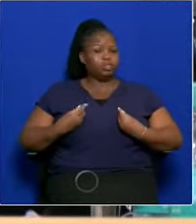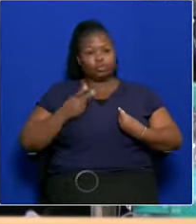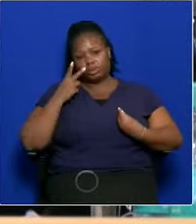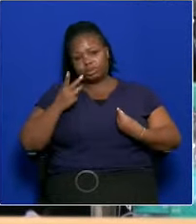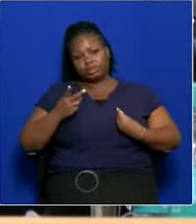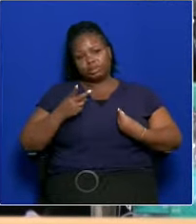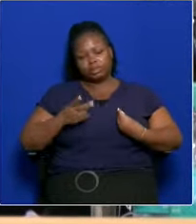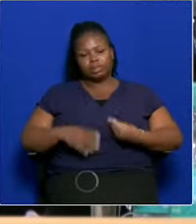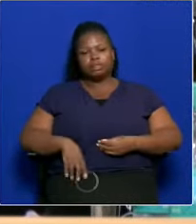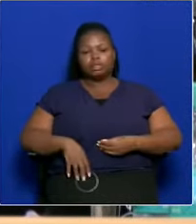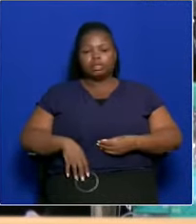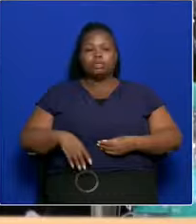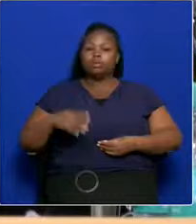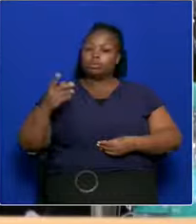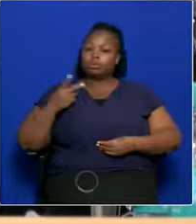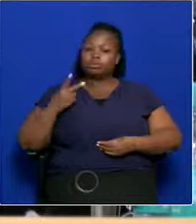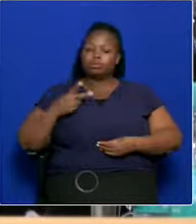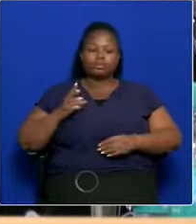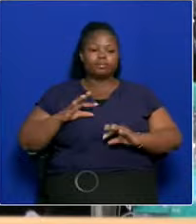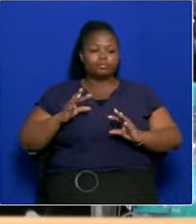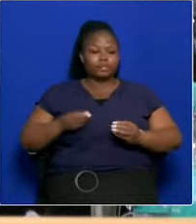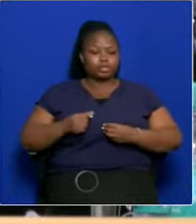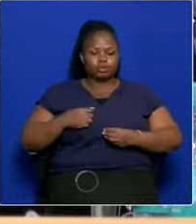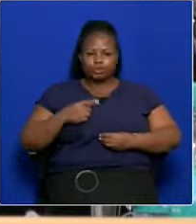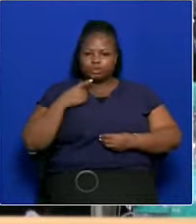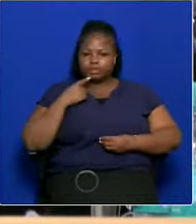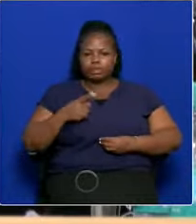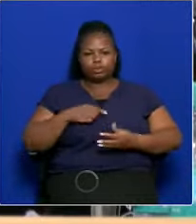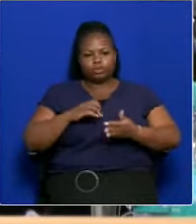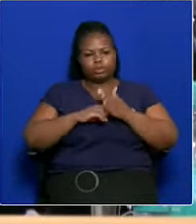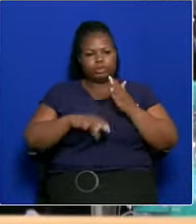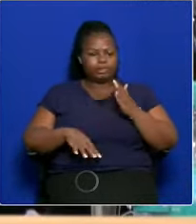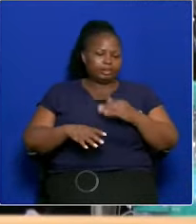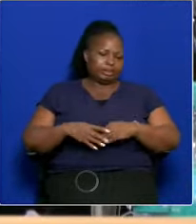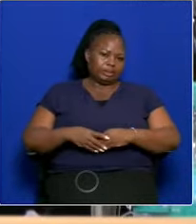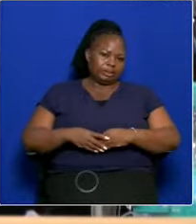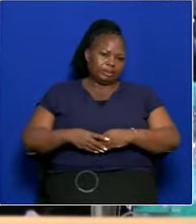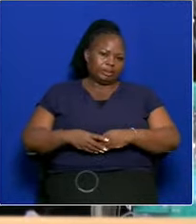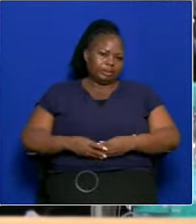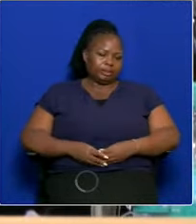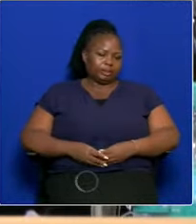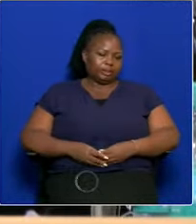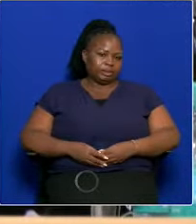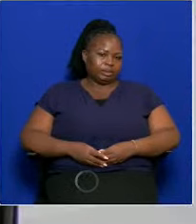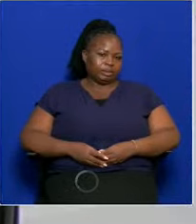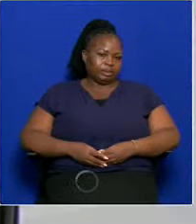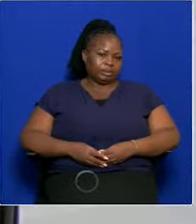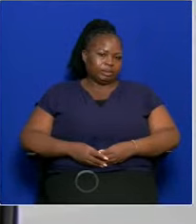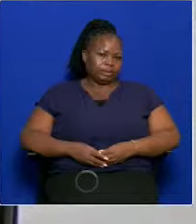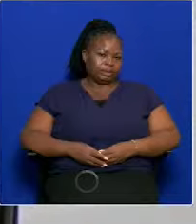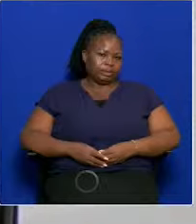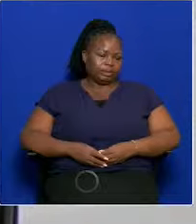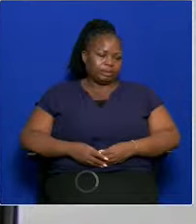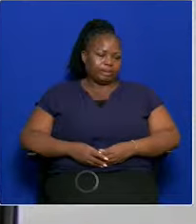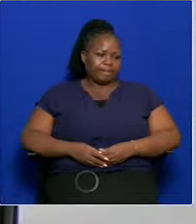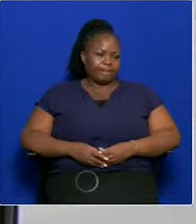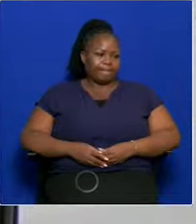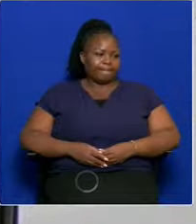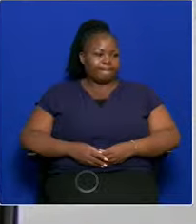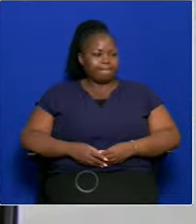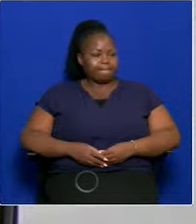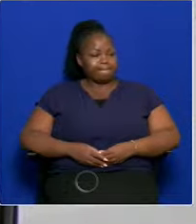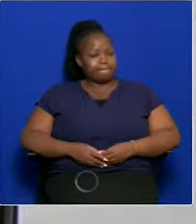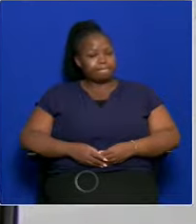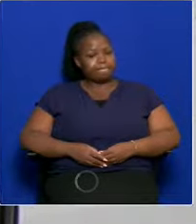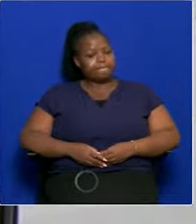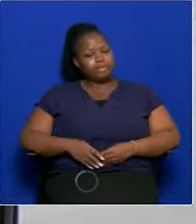where you say you deleted or the phone may have automatically deleted the messages. Yeah, that option was there